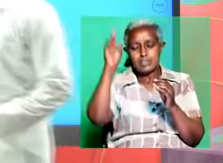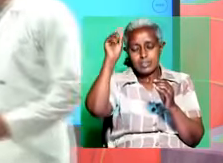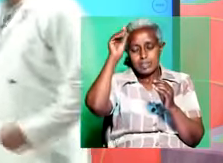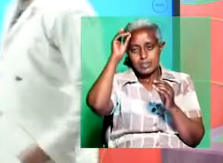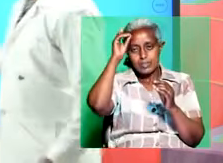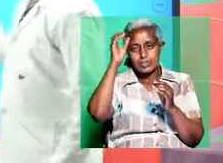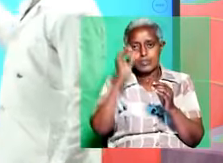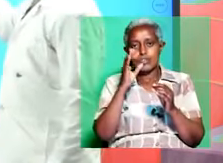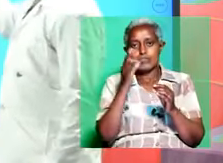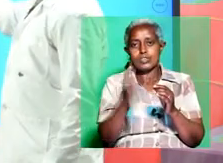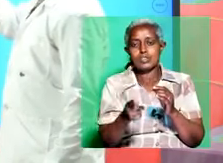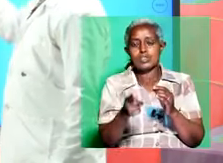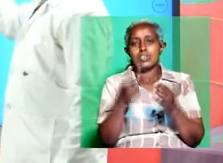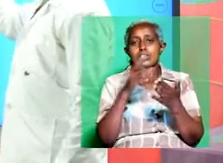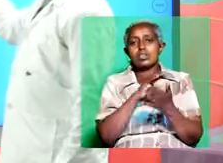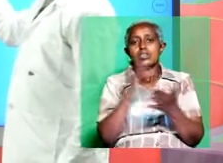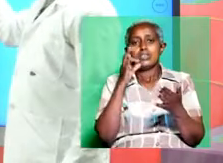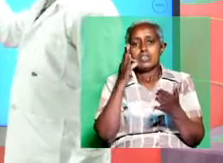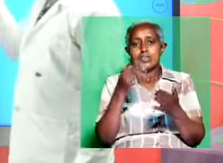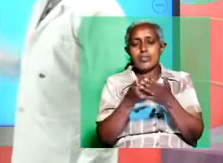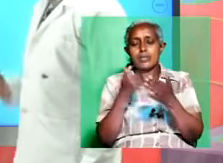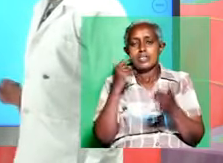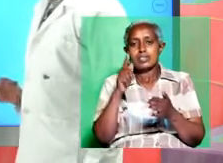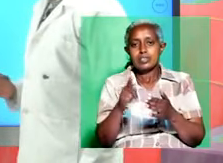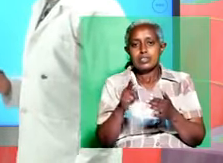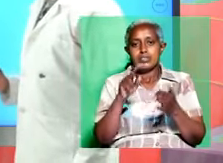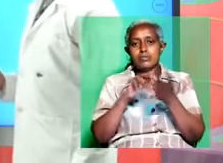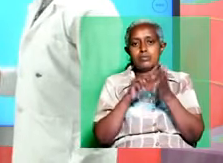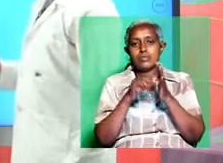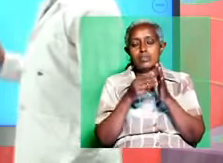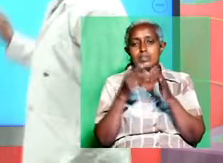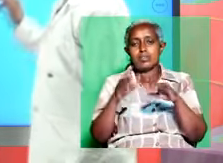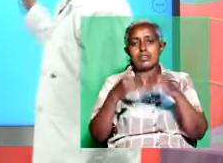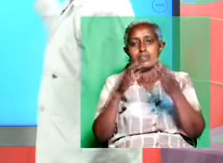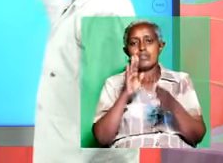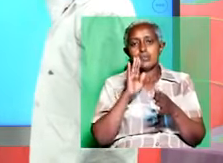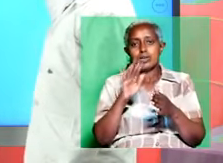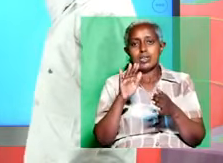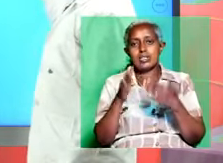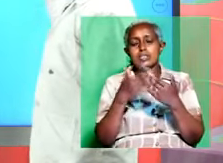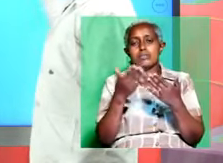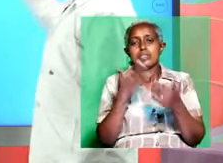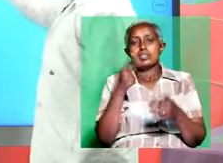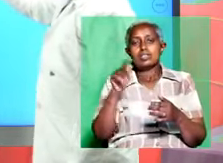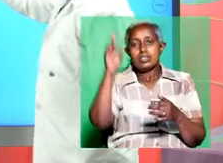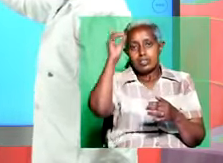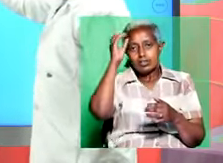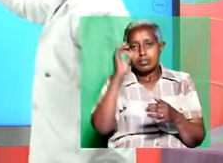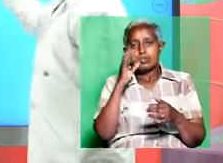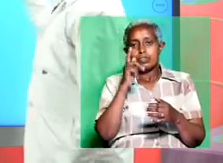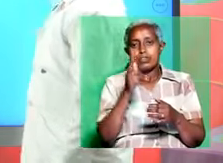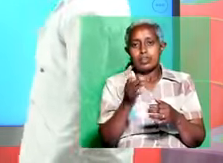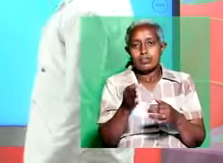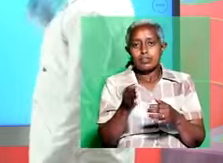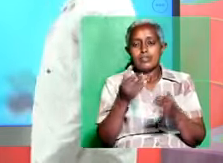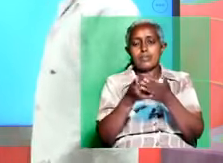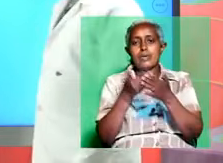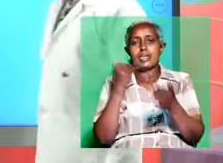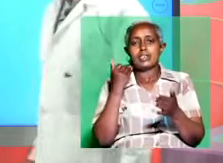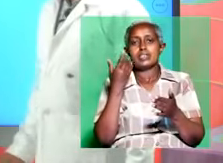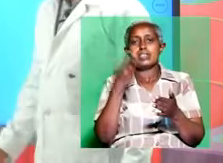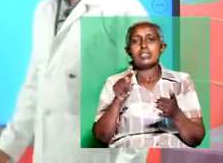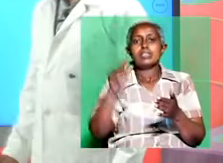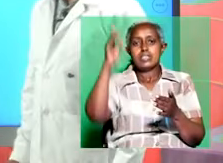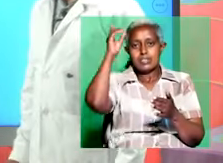And the derivative of f minus g is given by simply it is the derivative of f minus